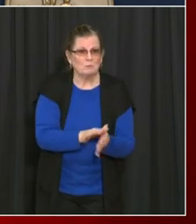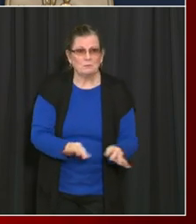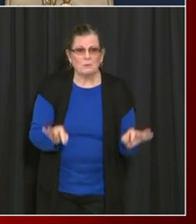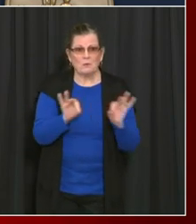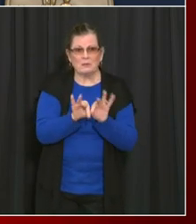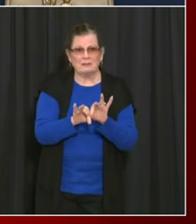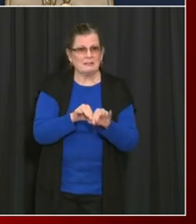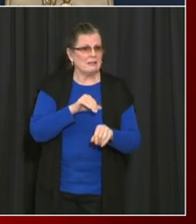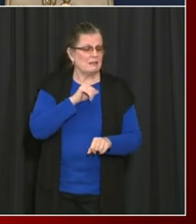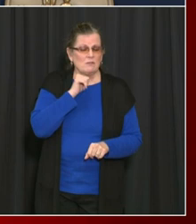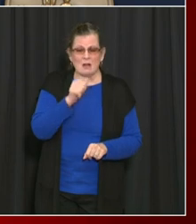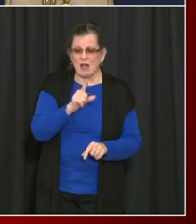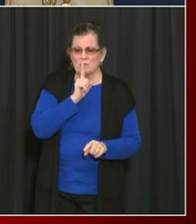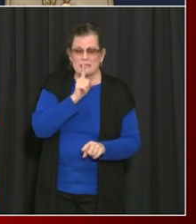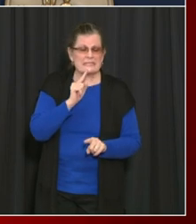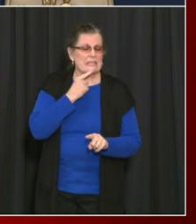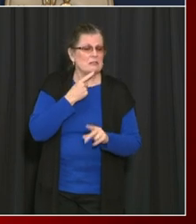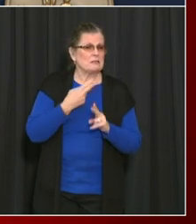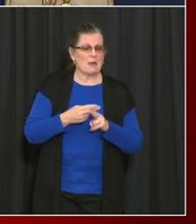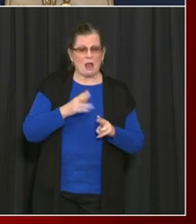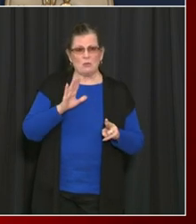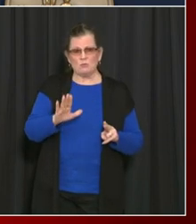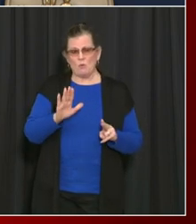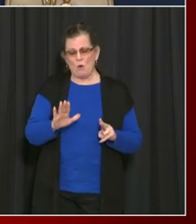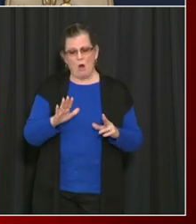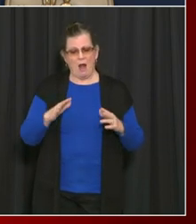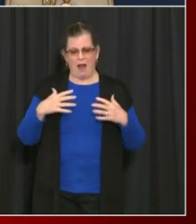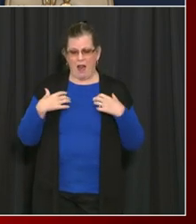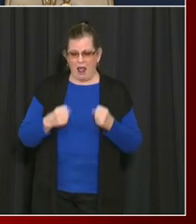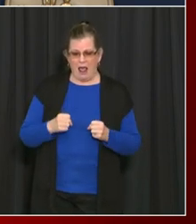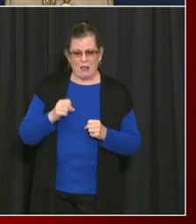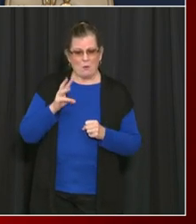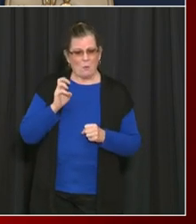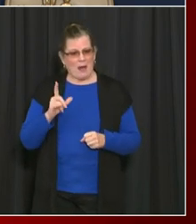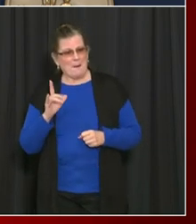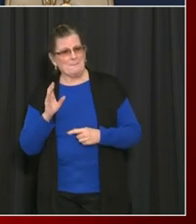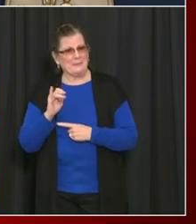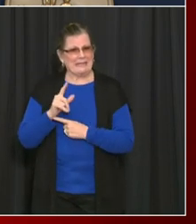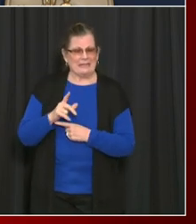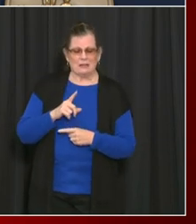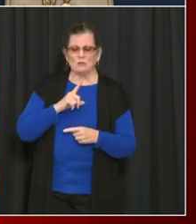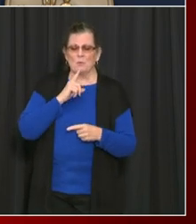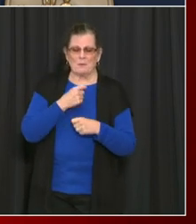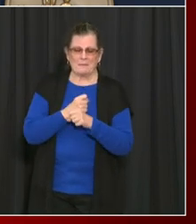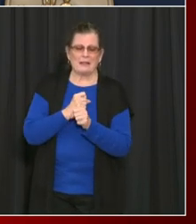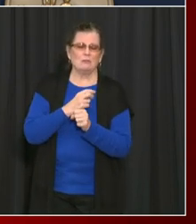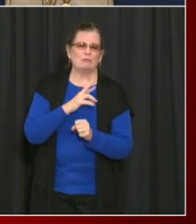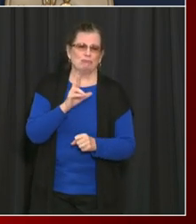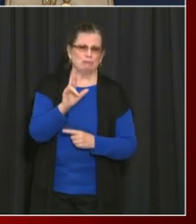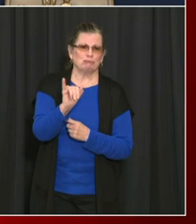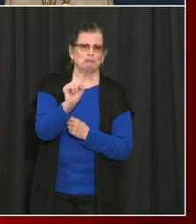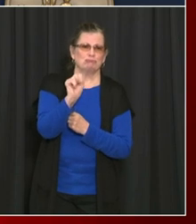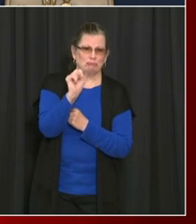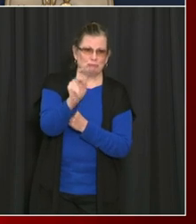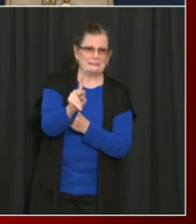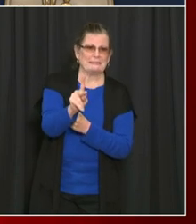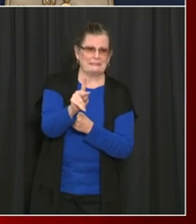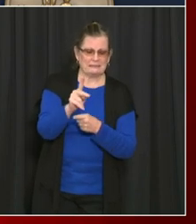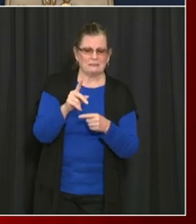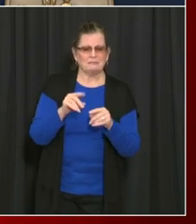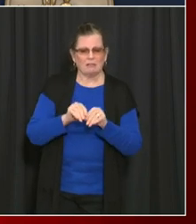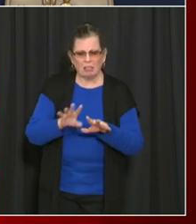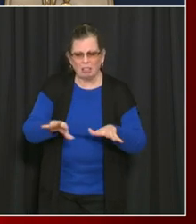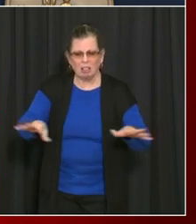them seriously, we risk losing the progress we've made by our shared